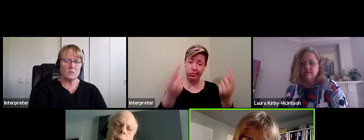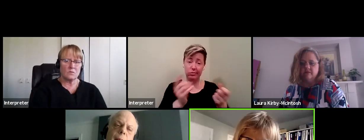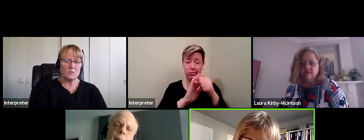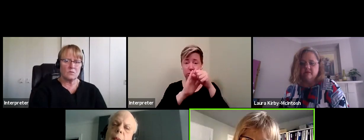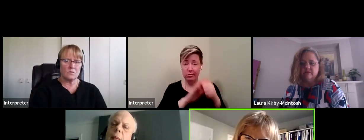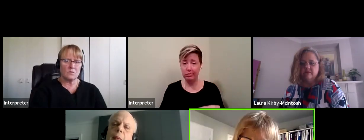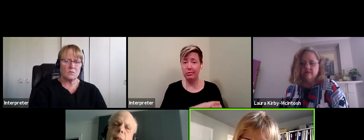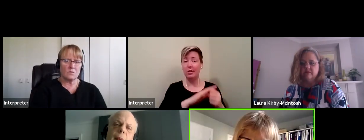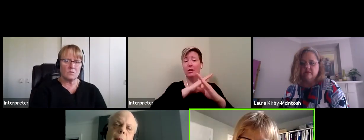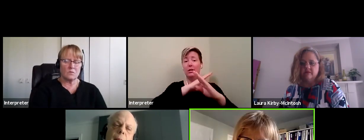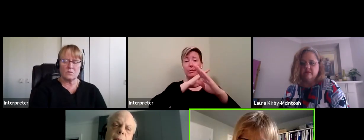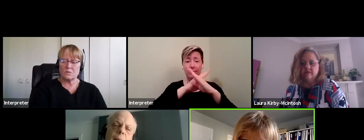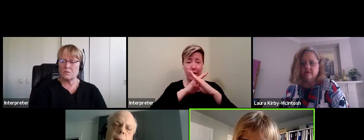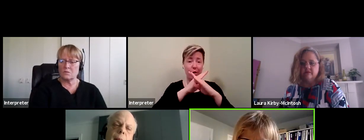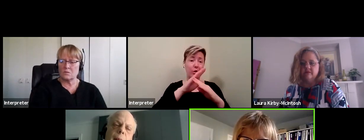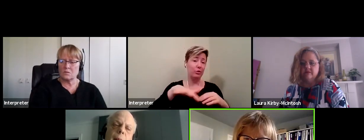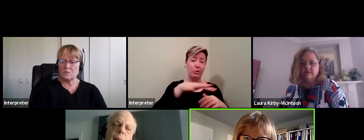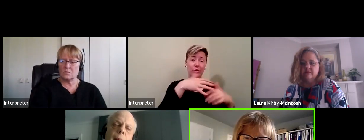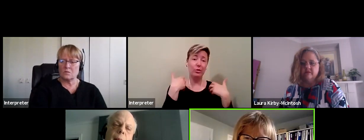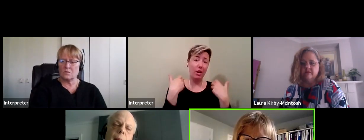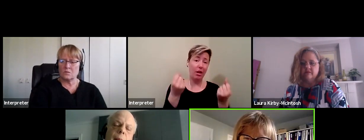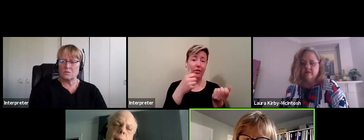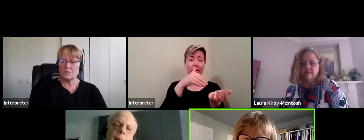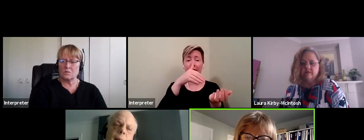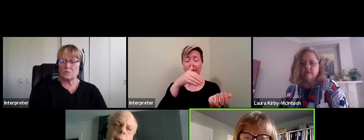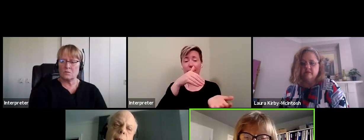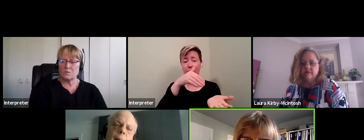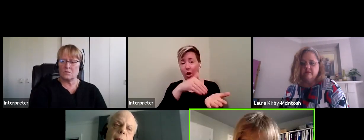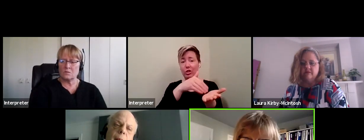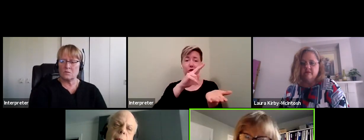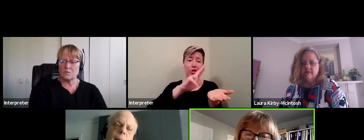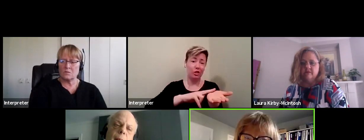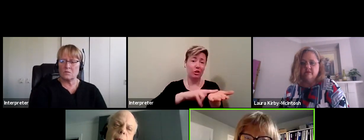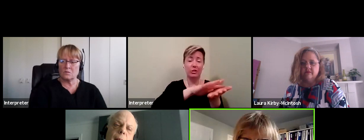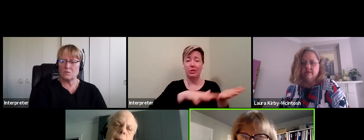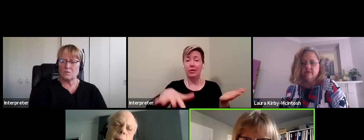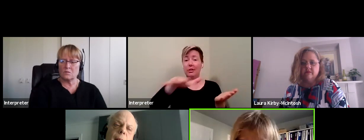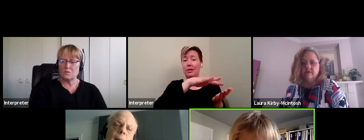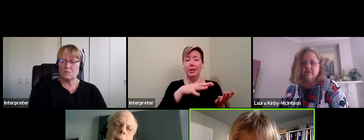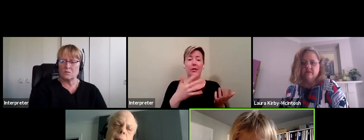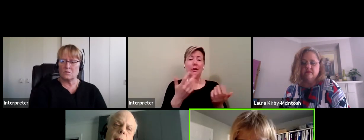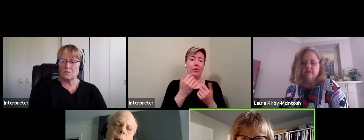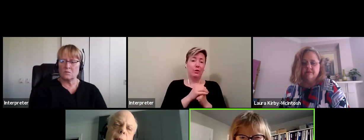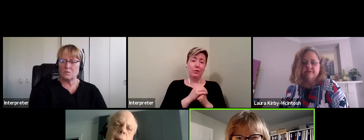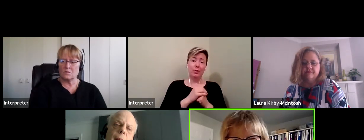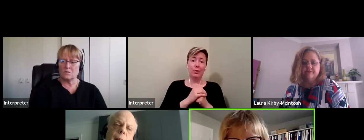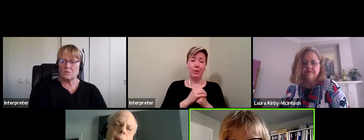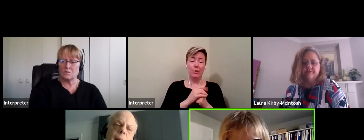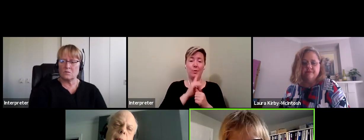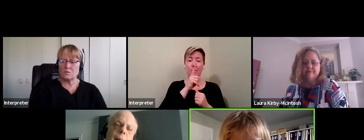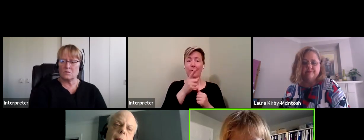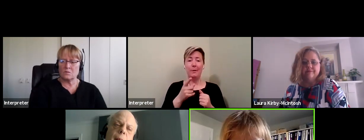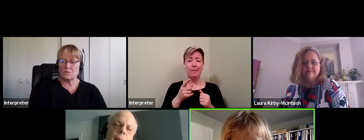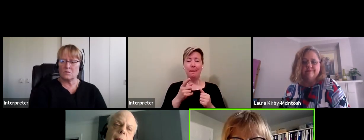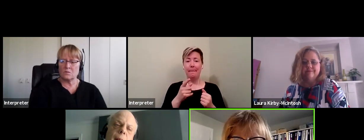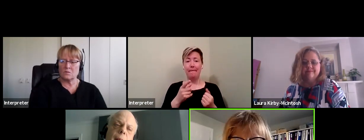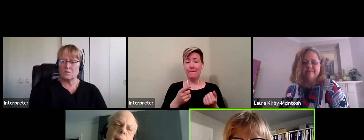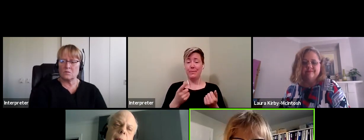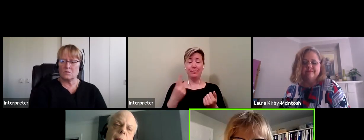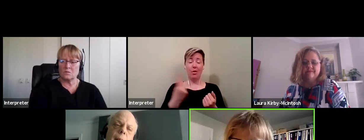communication barriers with healthcare providers. At the best, there's no best time to be interacting with